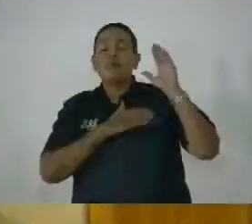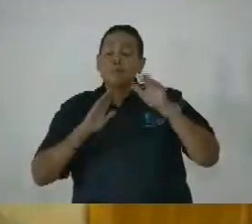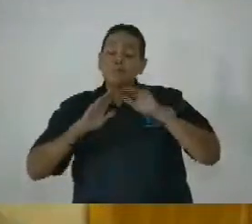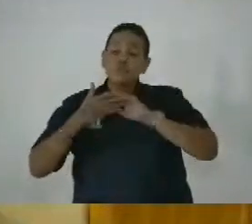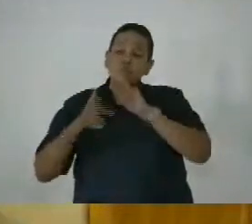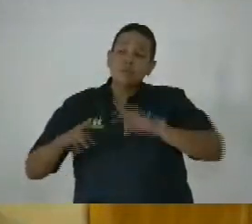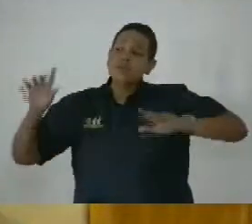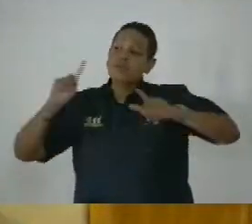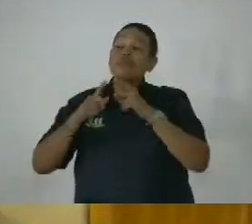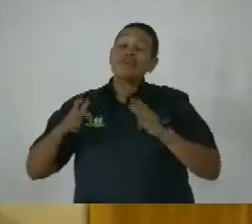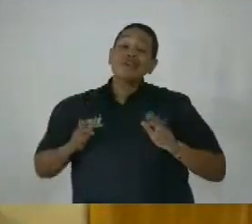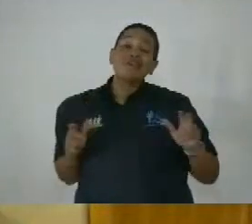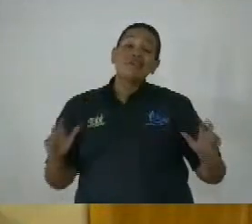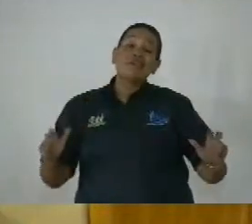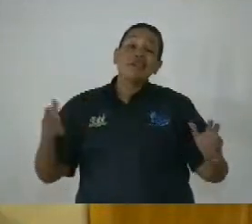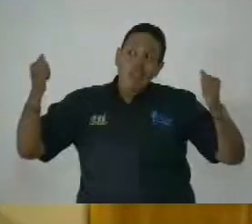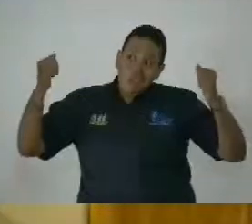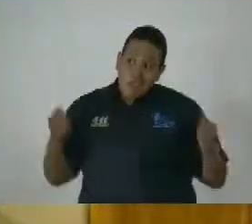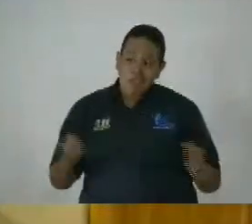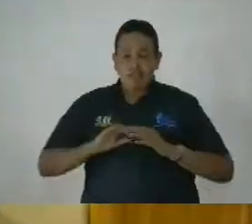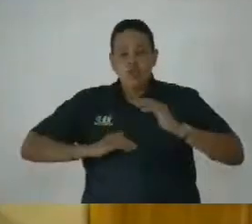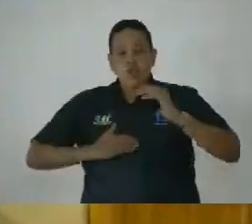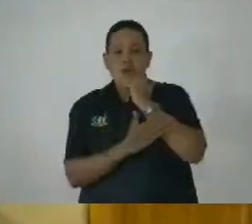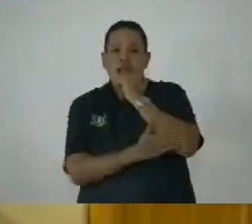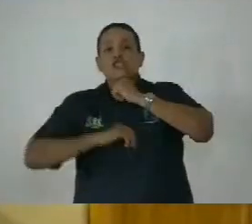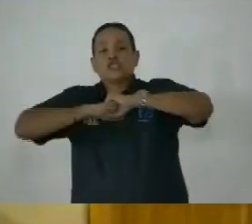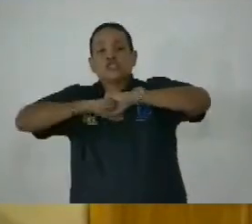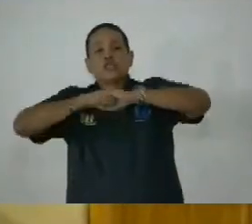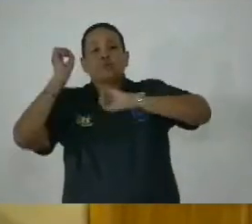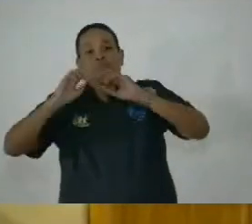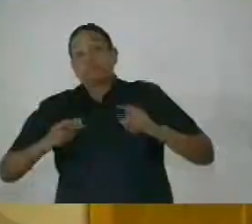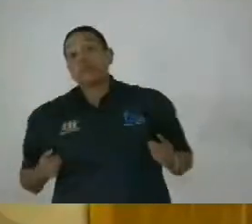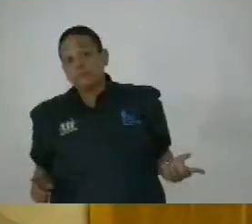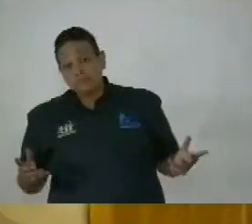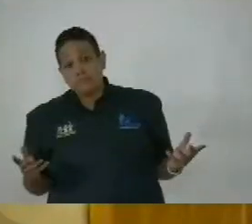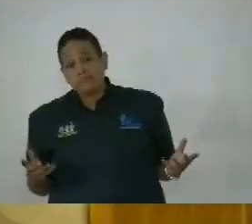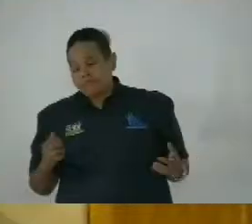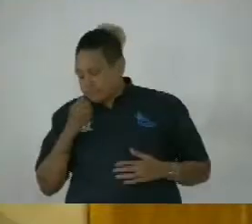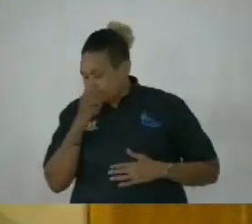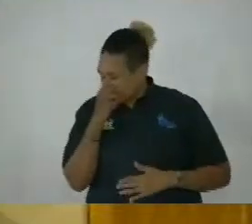Jamaican people and invested significantly in our national security. Yes, we did.